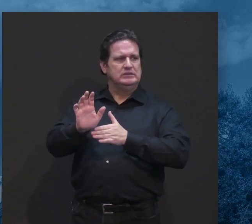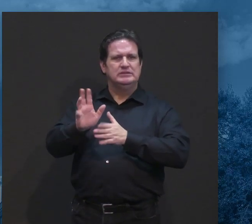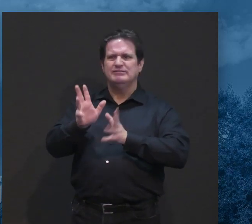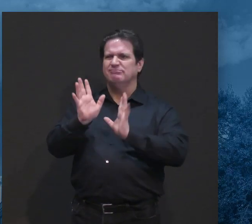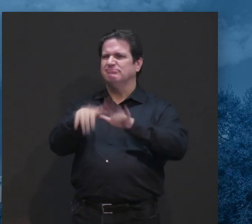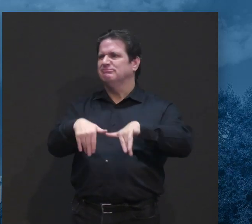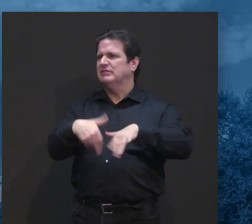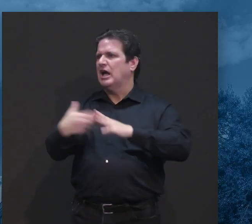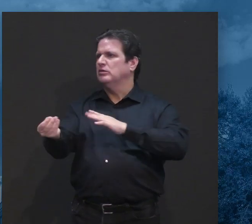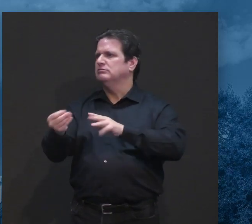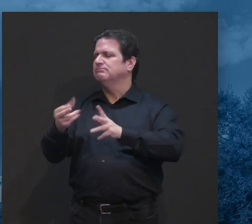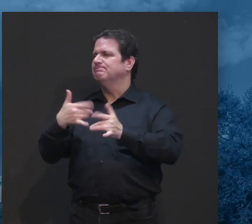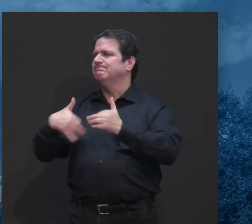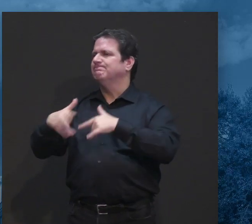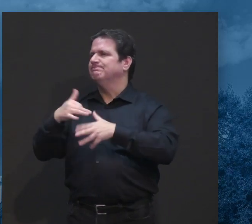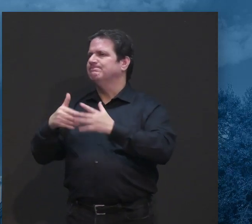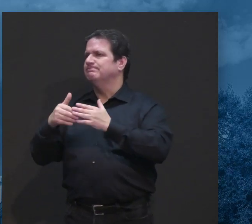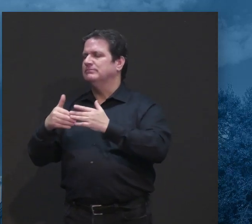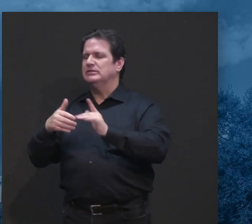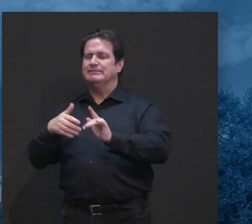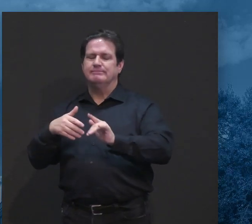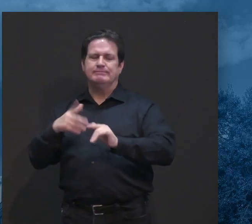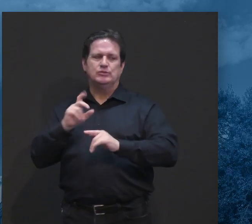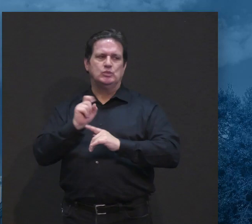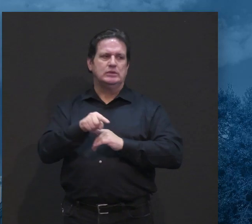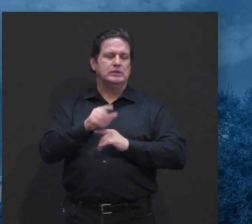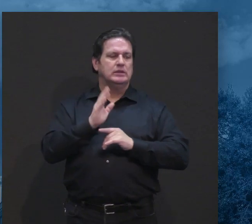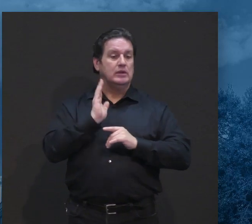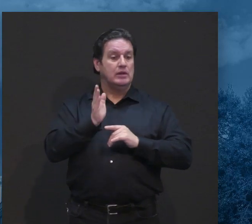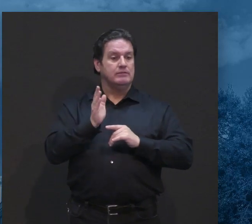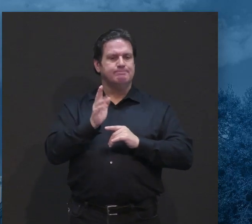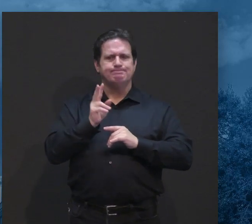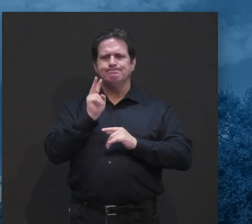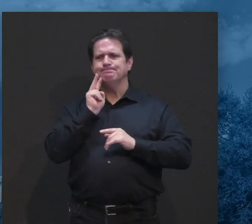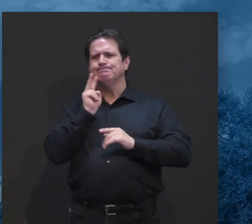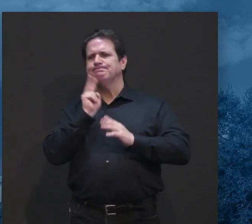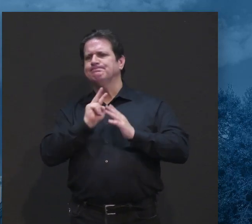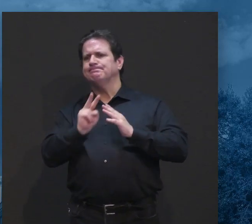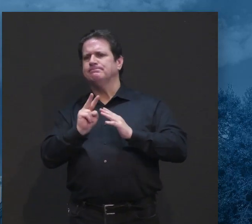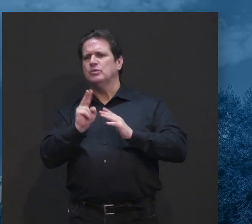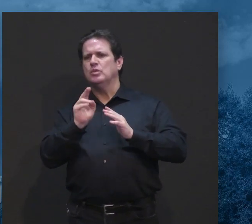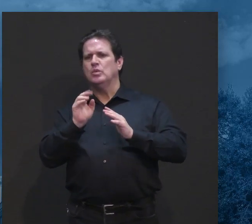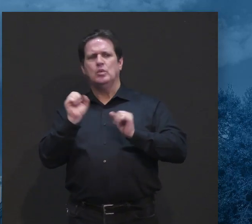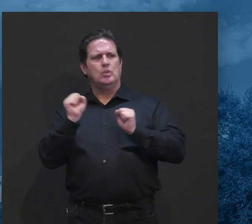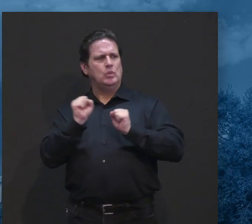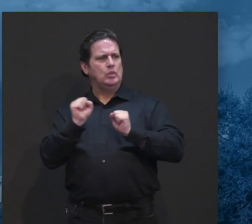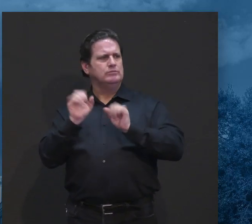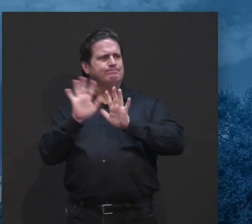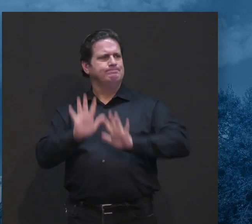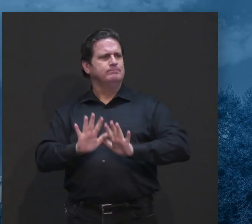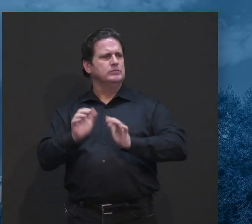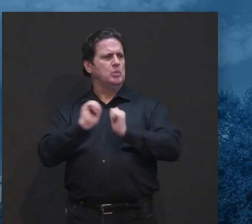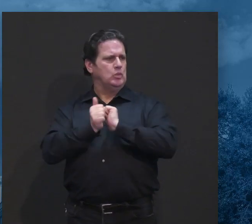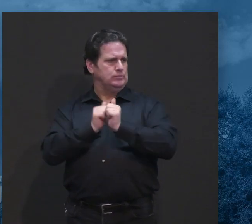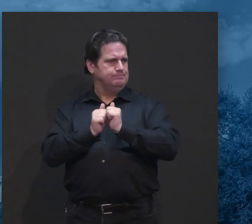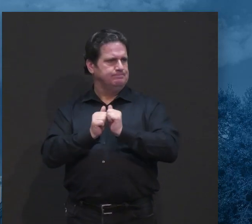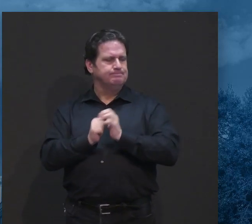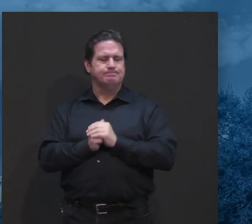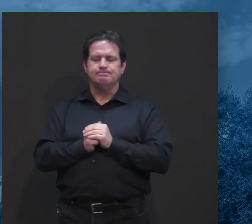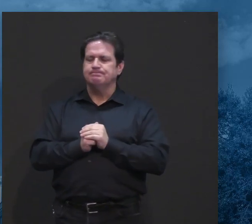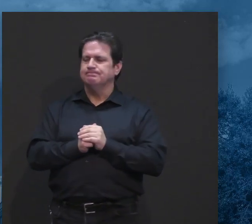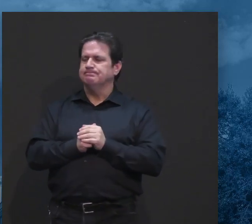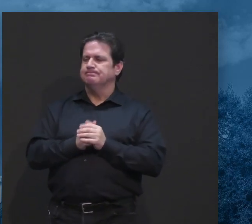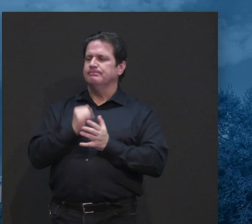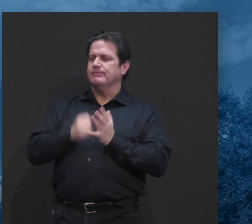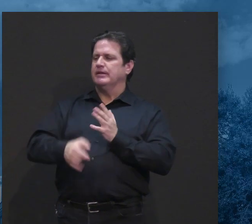environments? But that'll be a big question as we look at winter sports. And just my